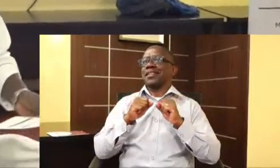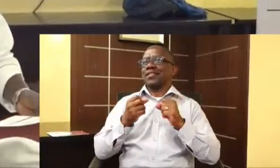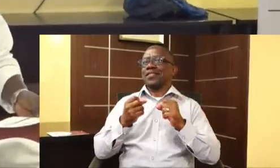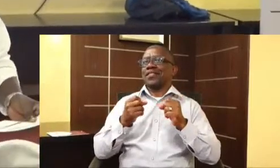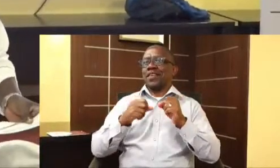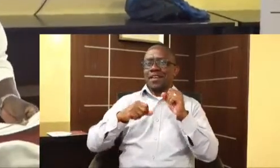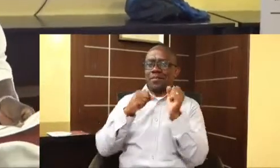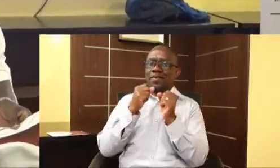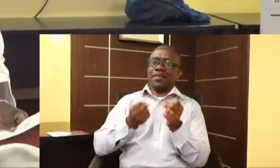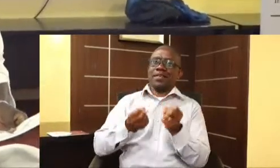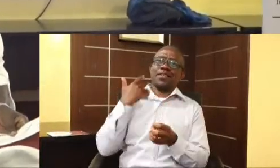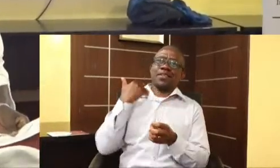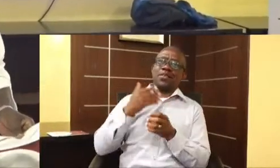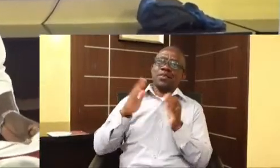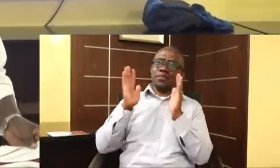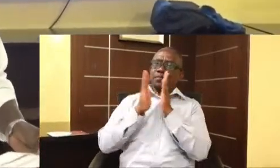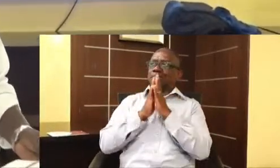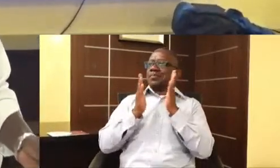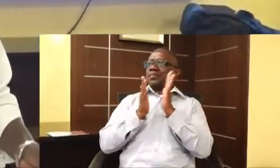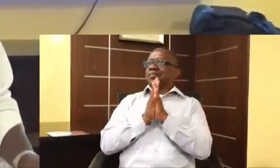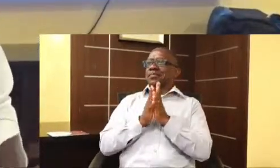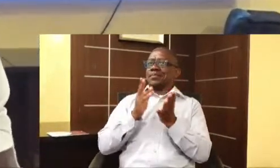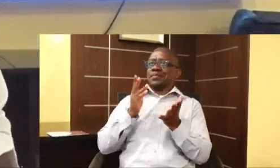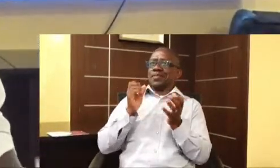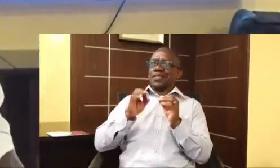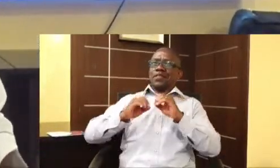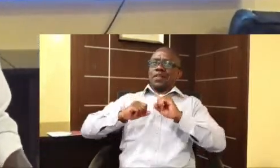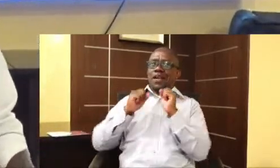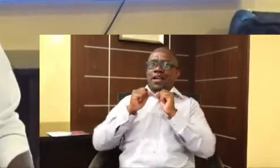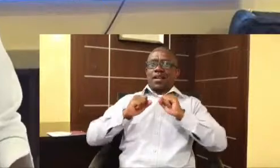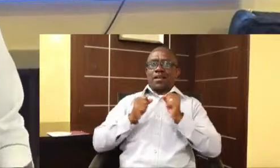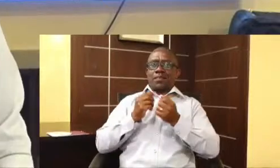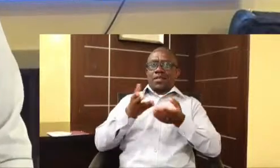If you're happy and you know, stand up.